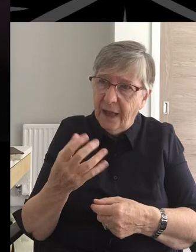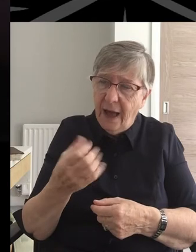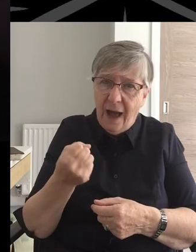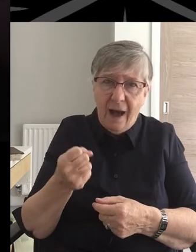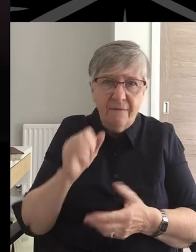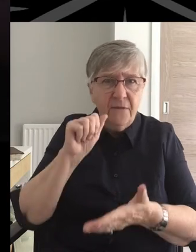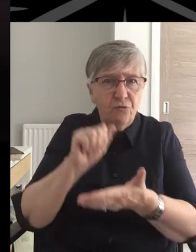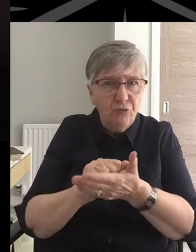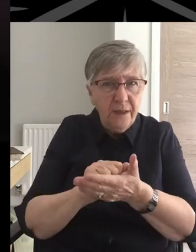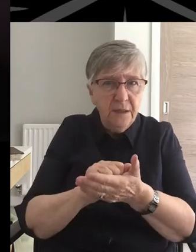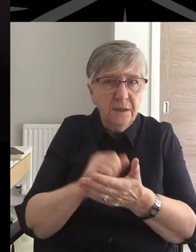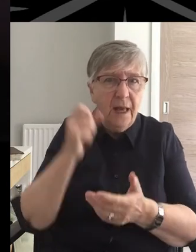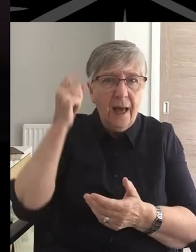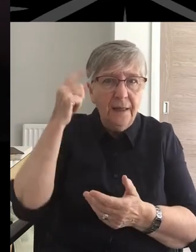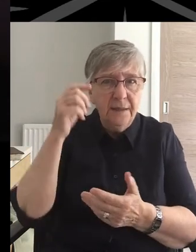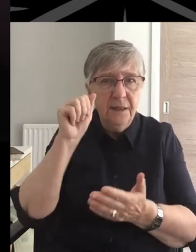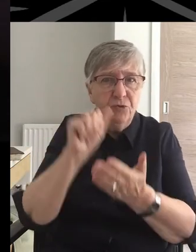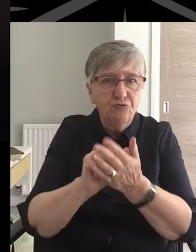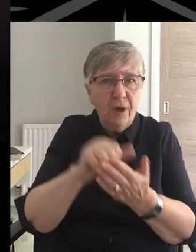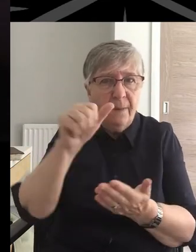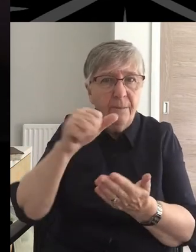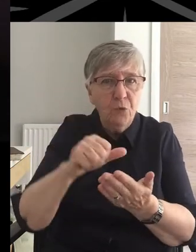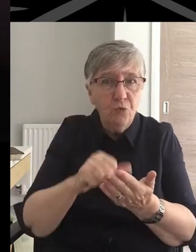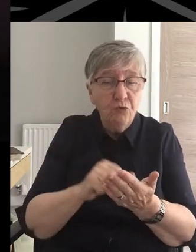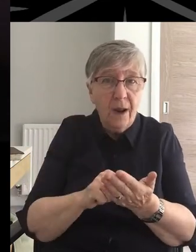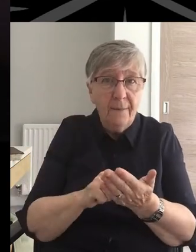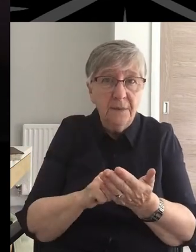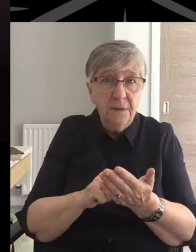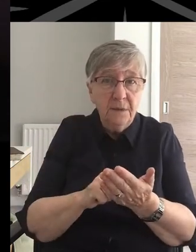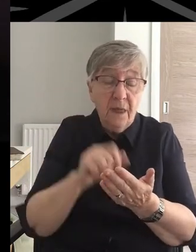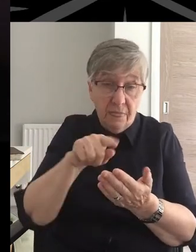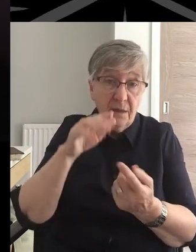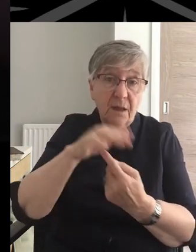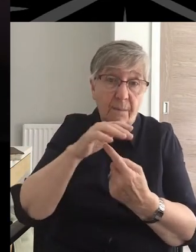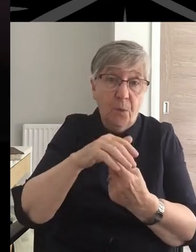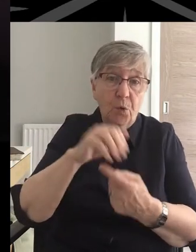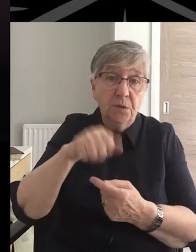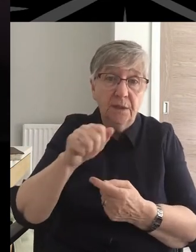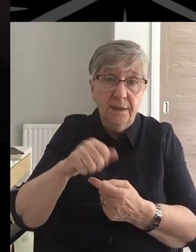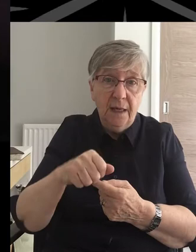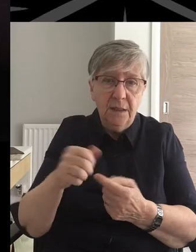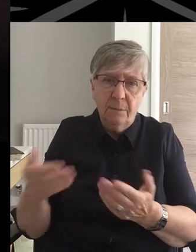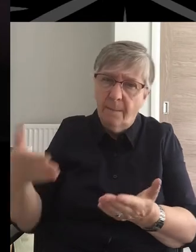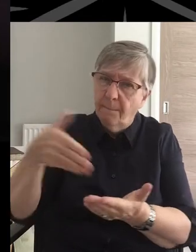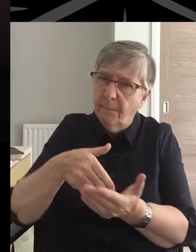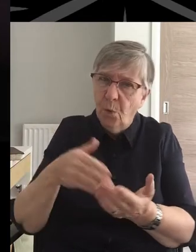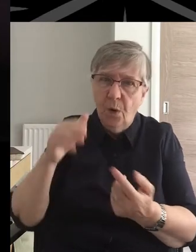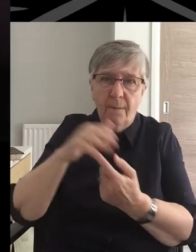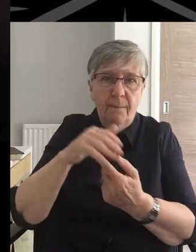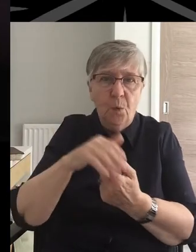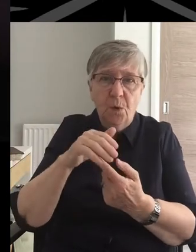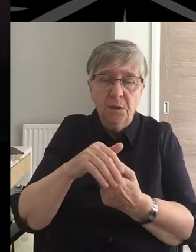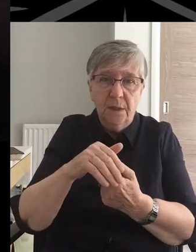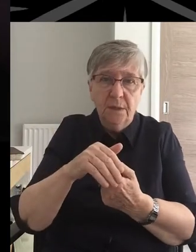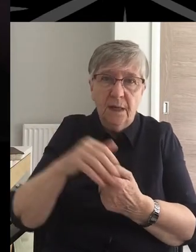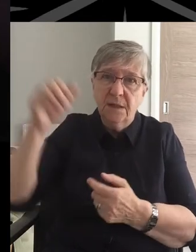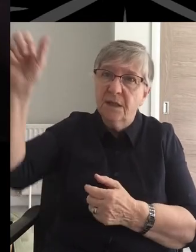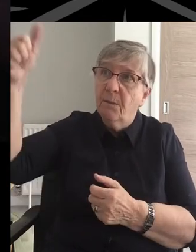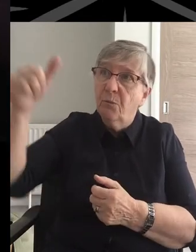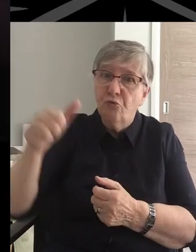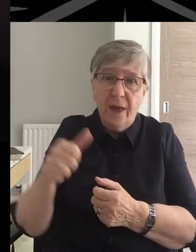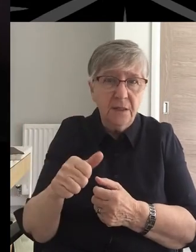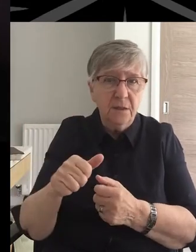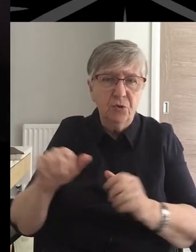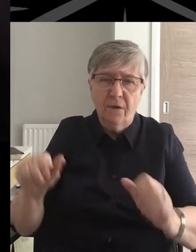right programs. These things matter. But more important is the presence